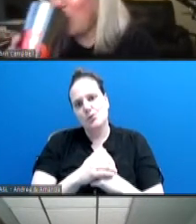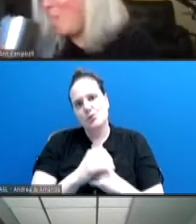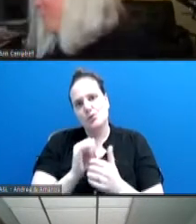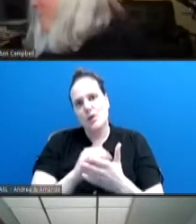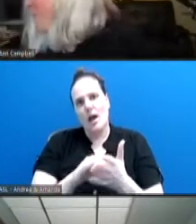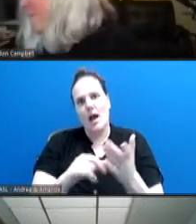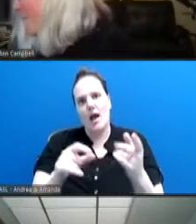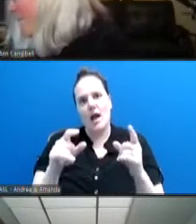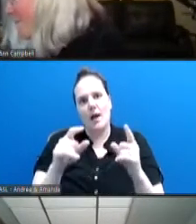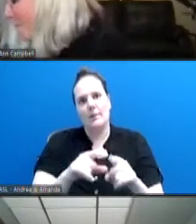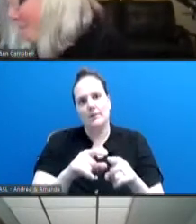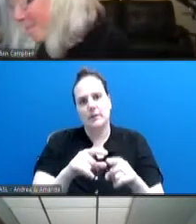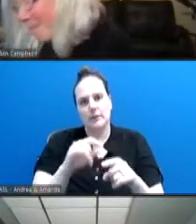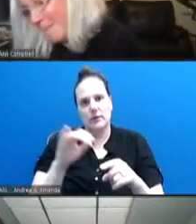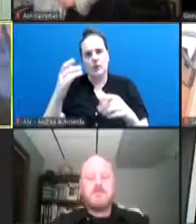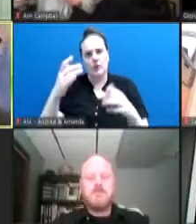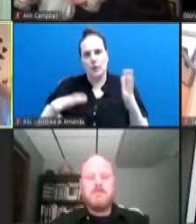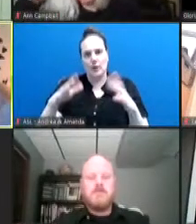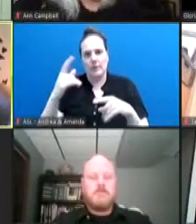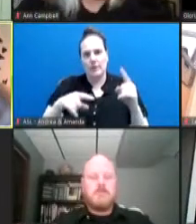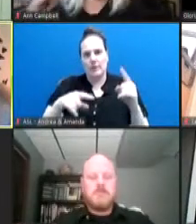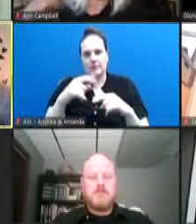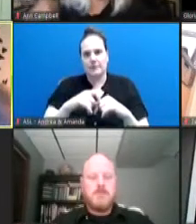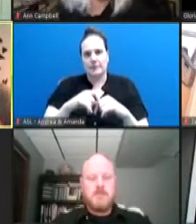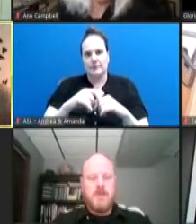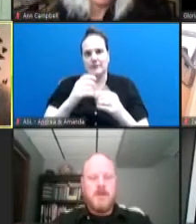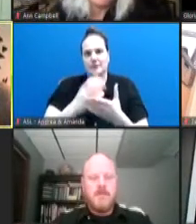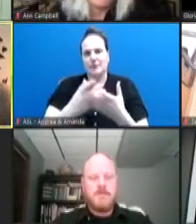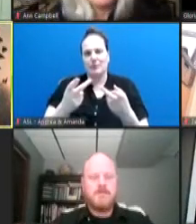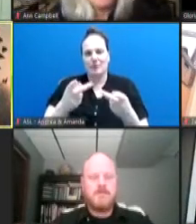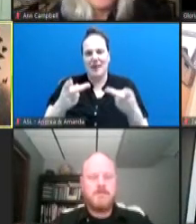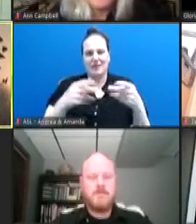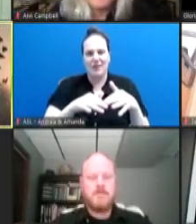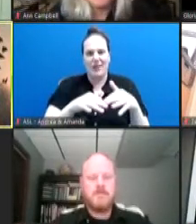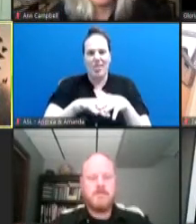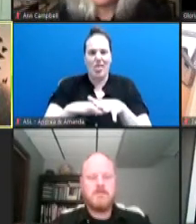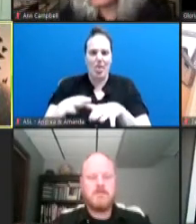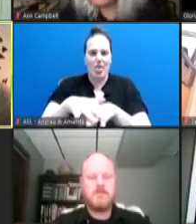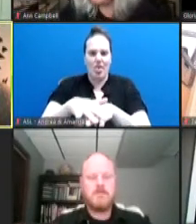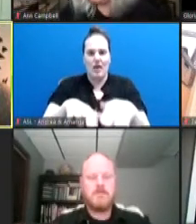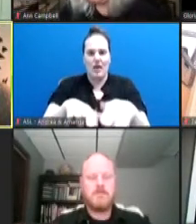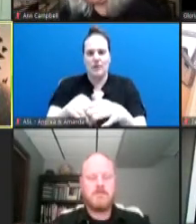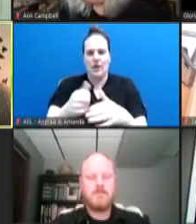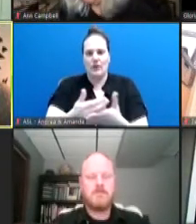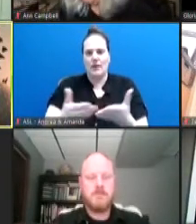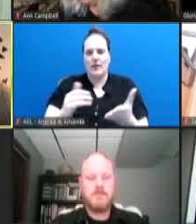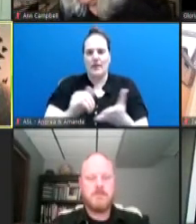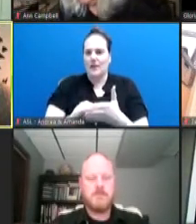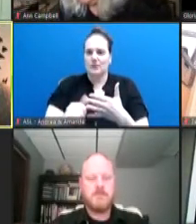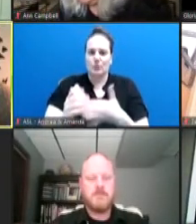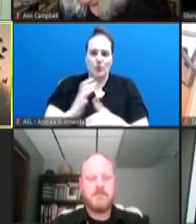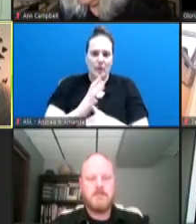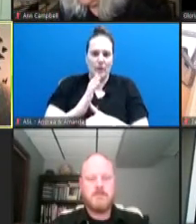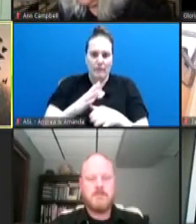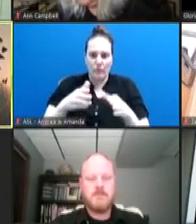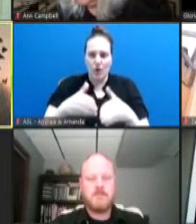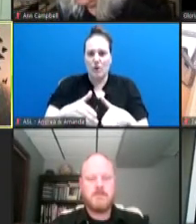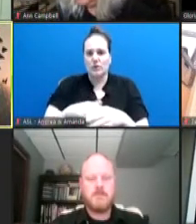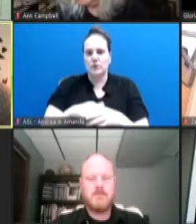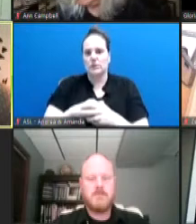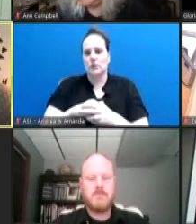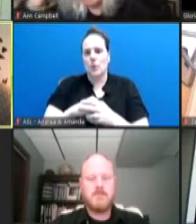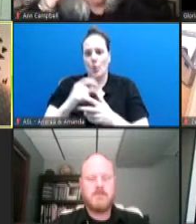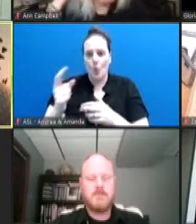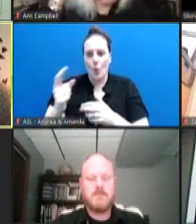subcommittee. There's obviously some places it bleeds into other things, but that is the primary focus, is on the, where we are